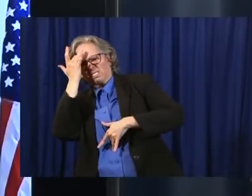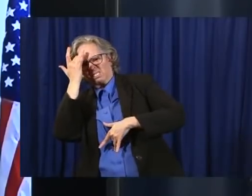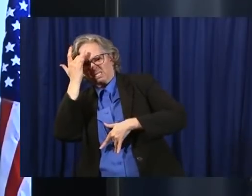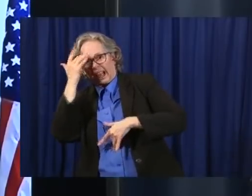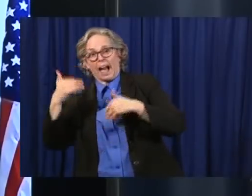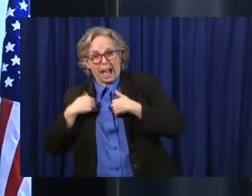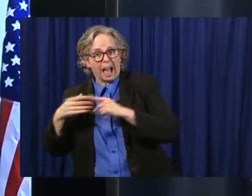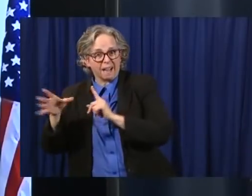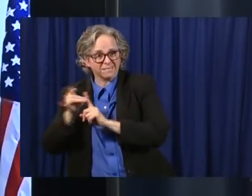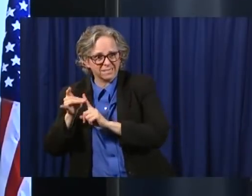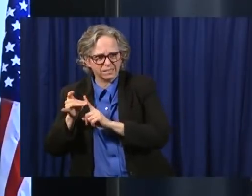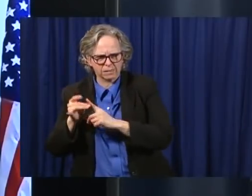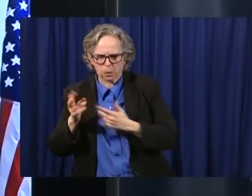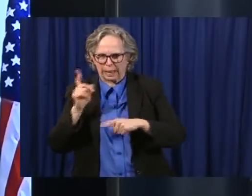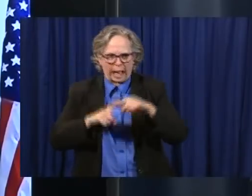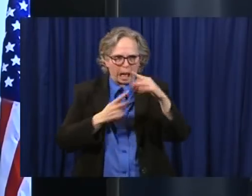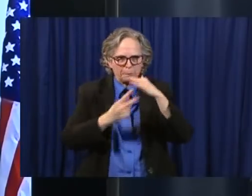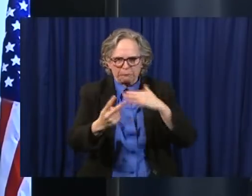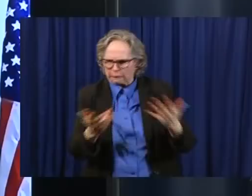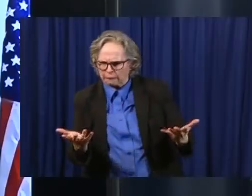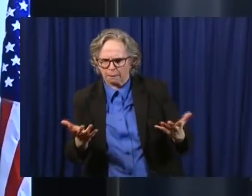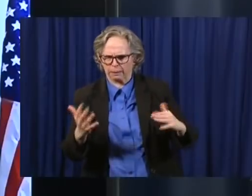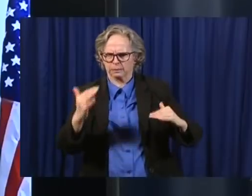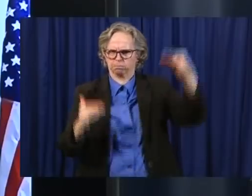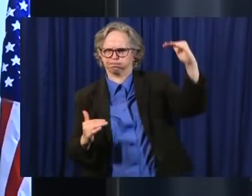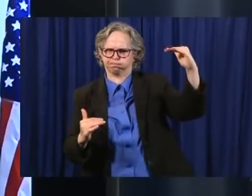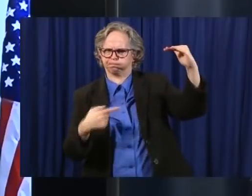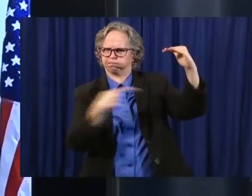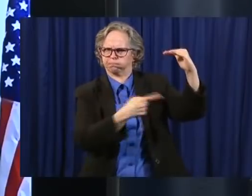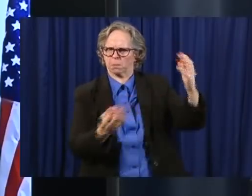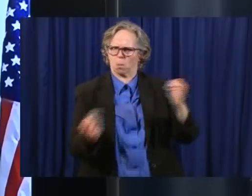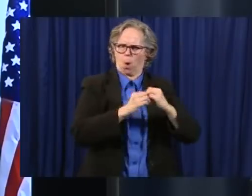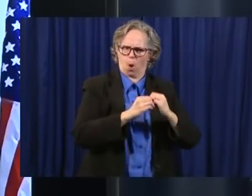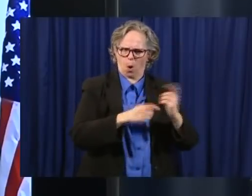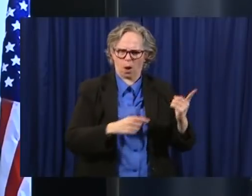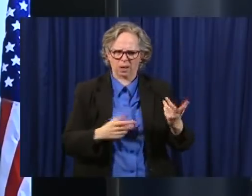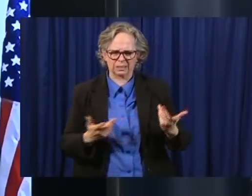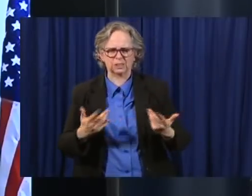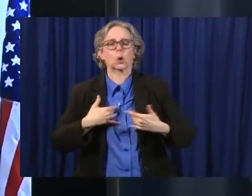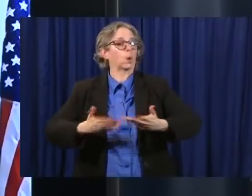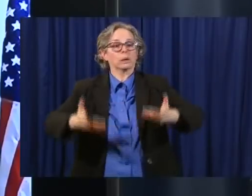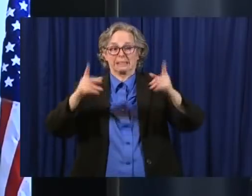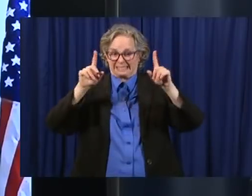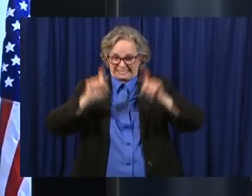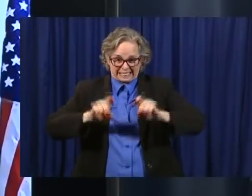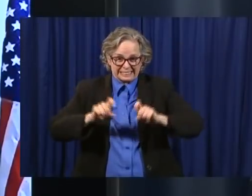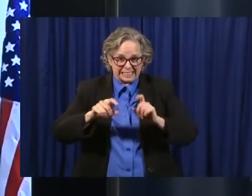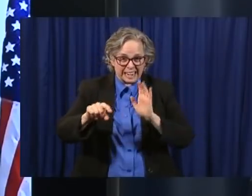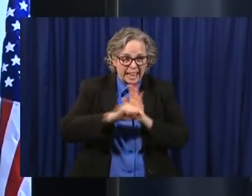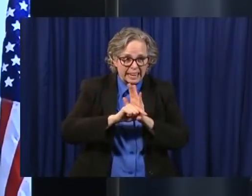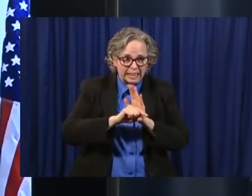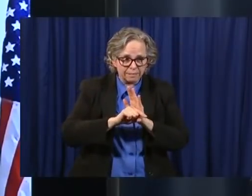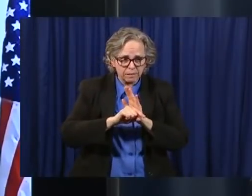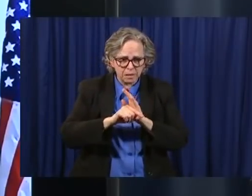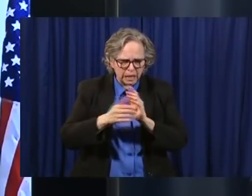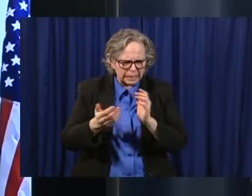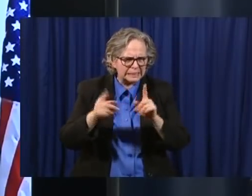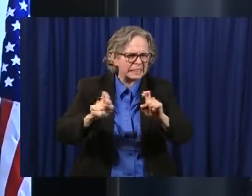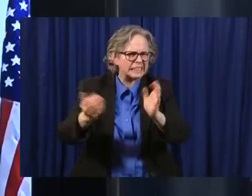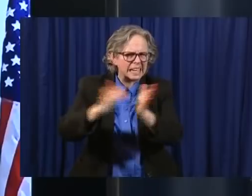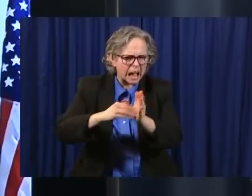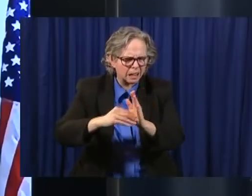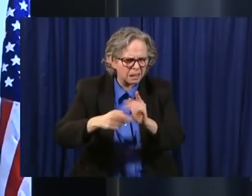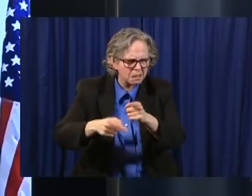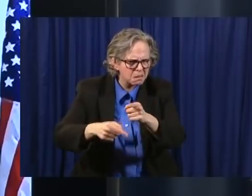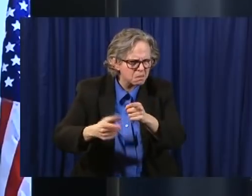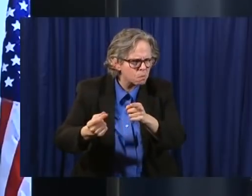going to retest the negative people and see if those people in those mass tested facilities turn positive, which we have started doing already, and some